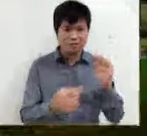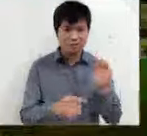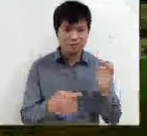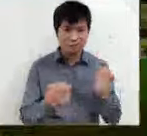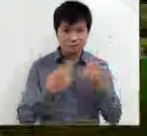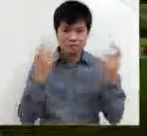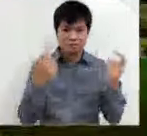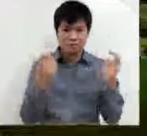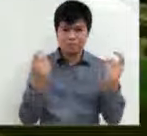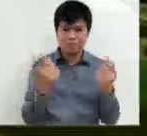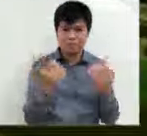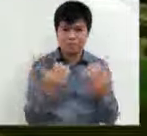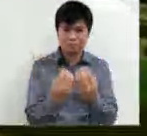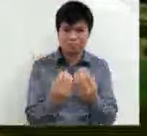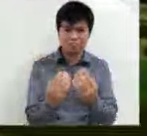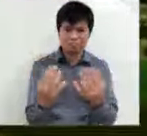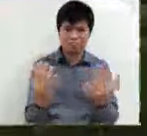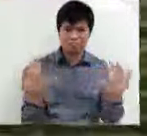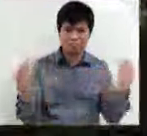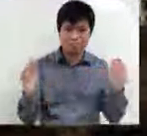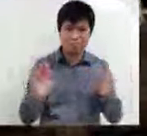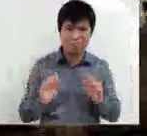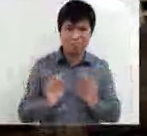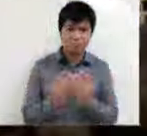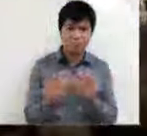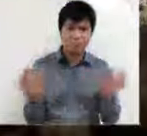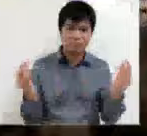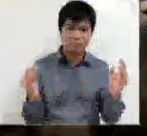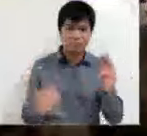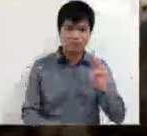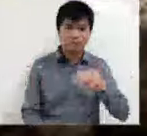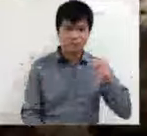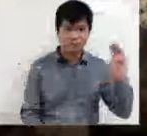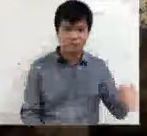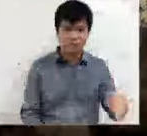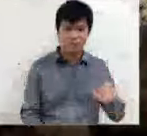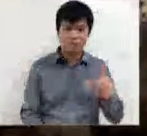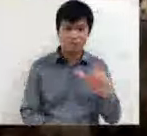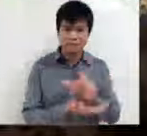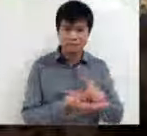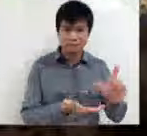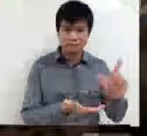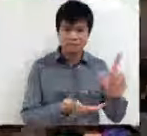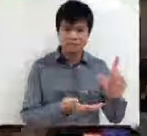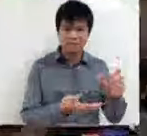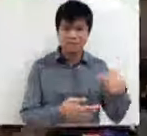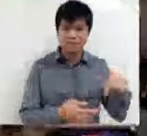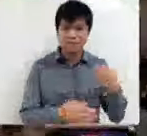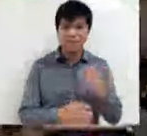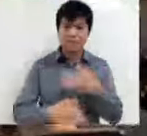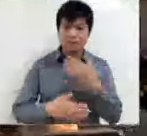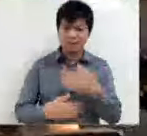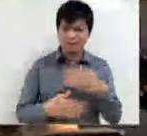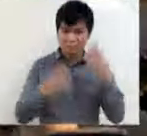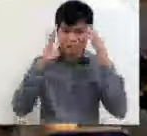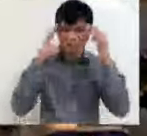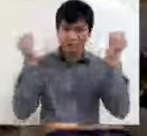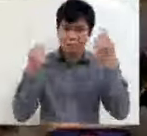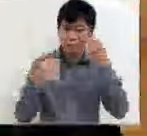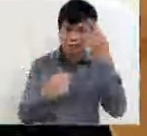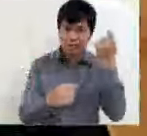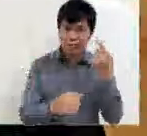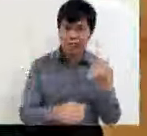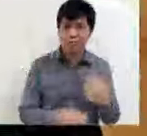LaSalle Hall sa DLSU Manila Campus. Labis naman ang saya ng presidente ng university dahil sa pagkakapanalo ng